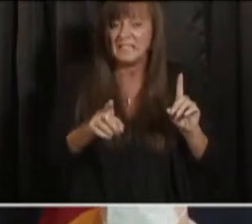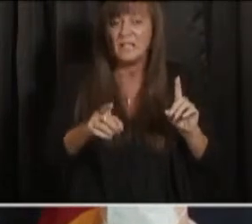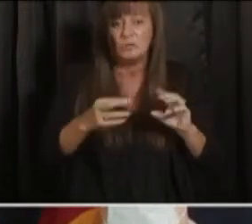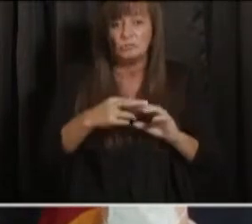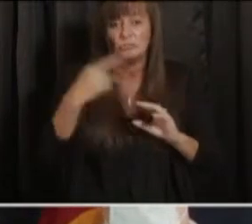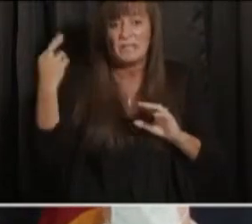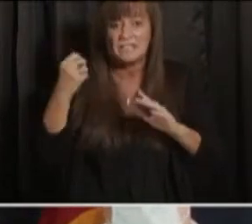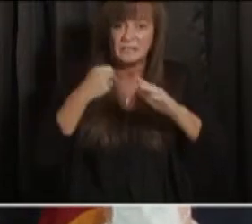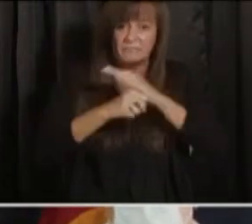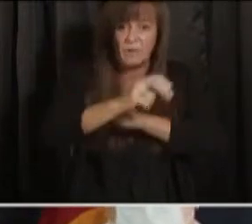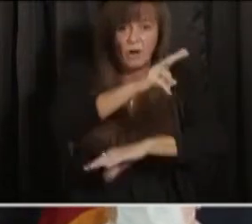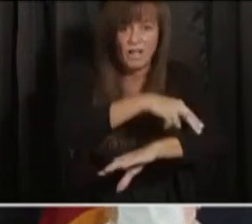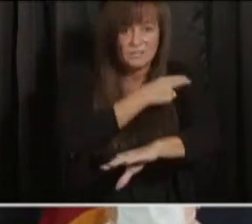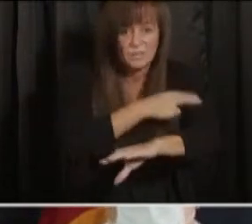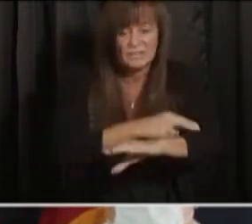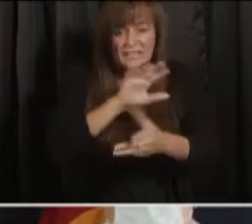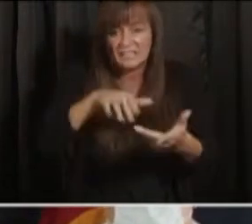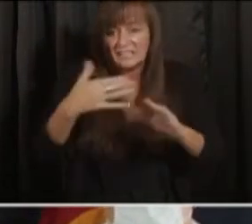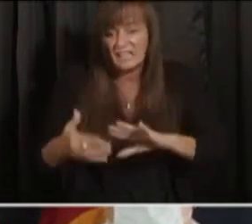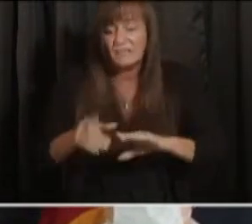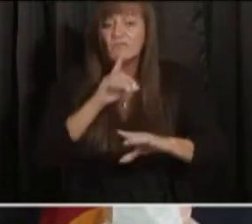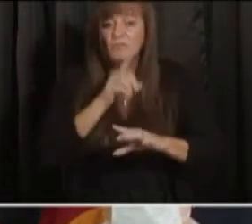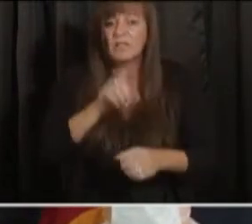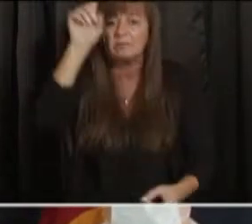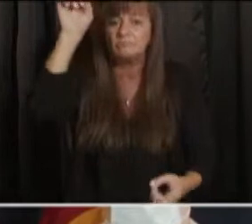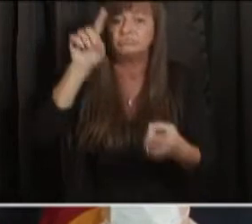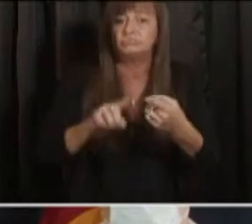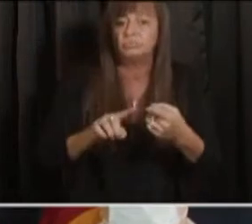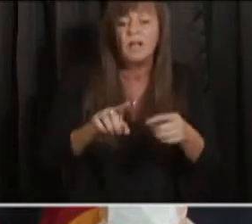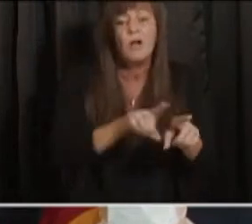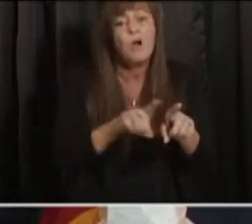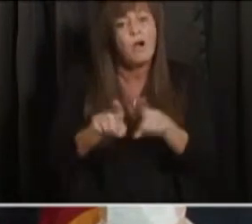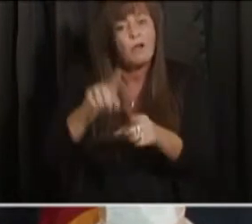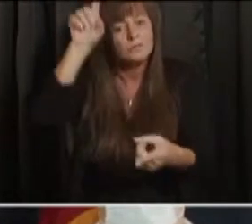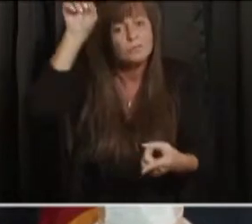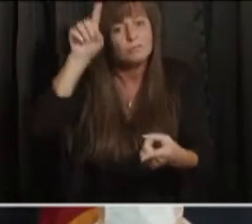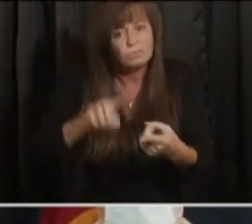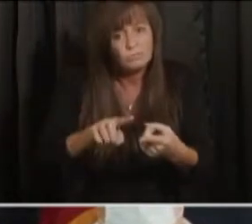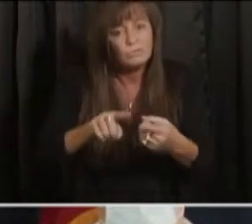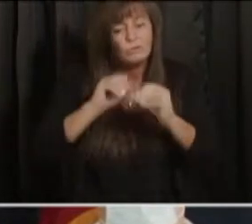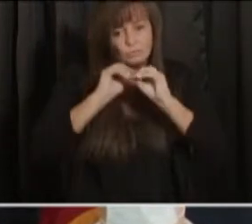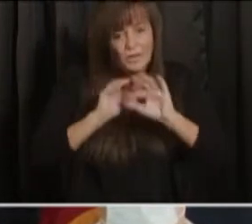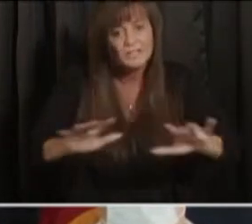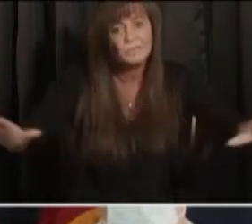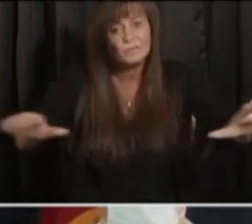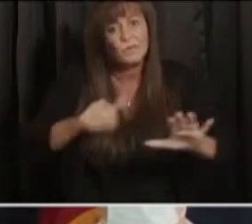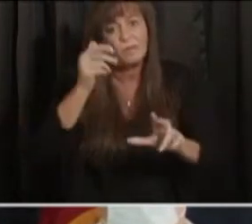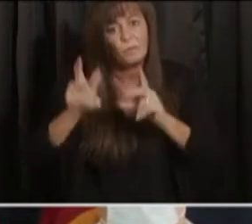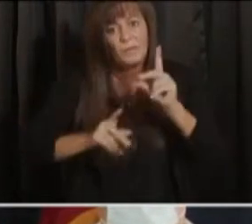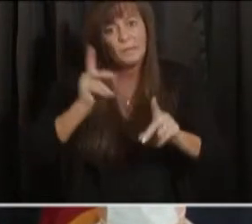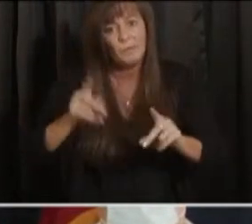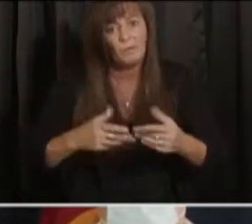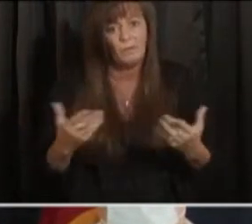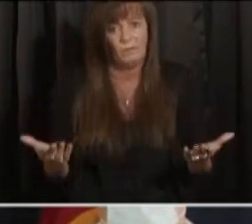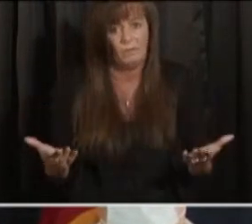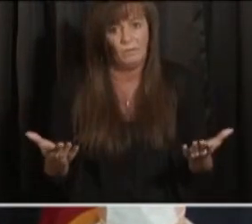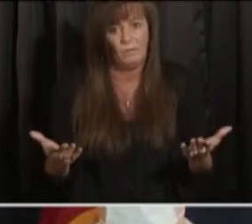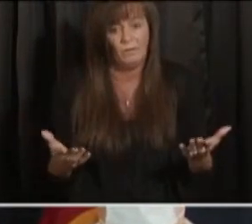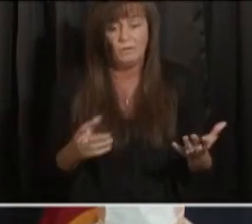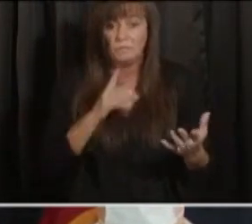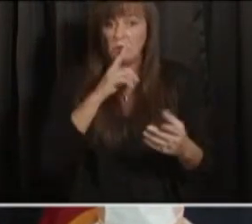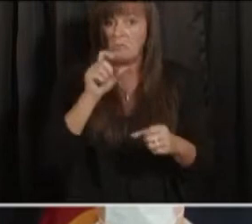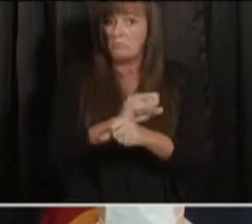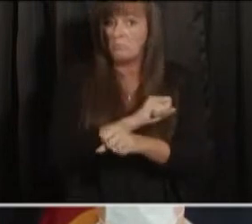hospitalization and death, but also significantly reduces your risk of transmission to other people. So the reality